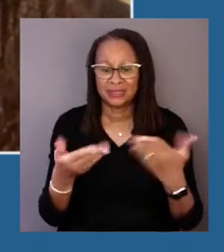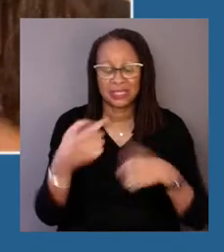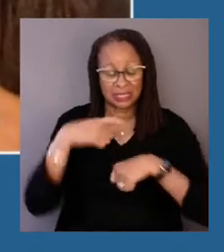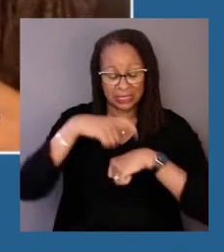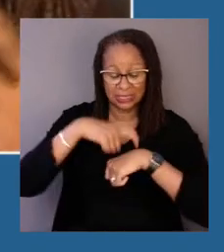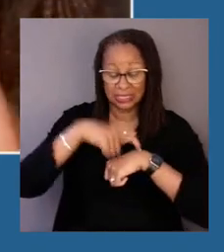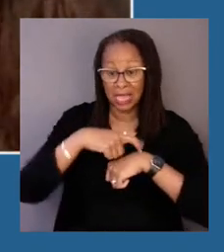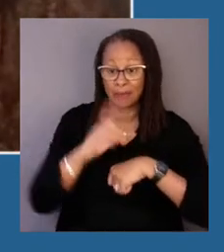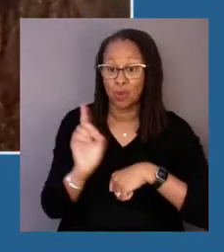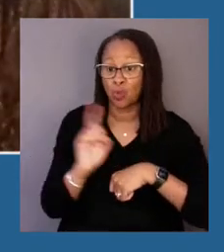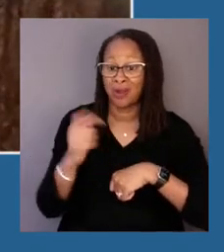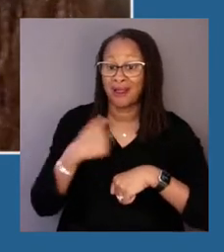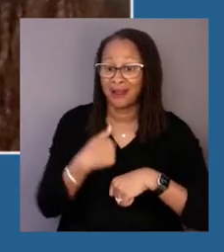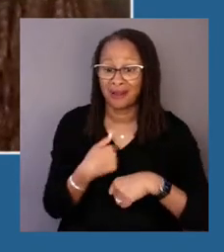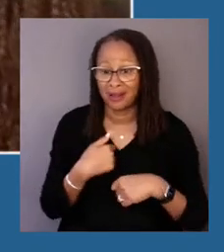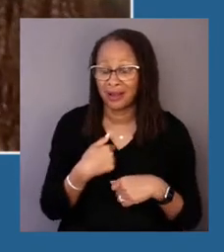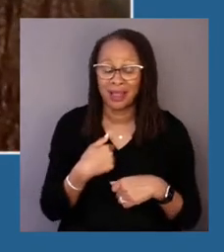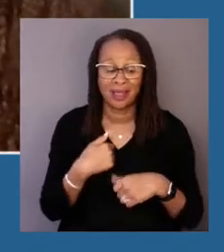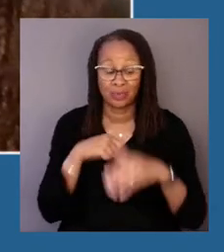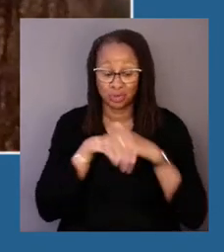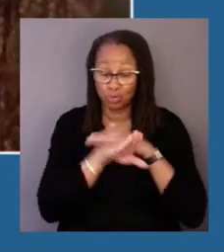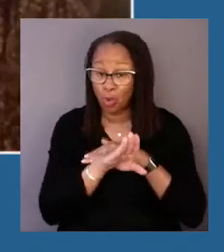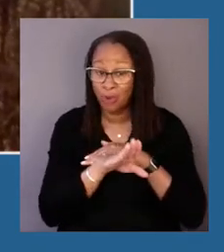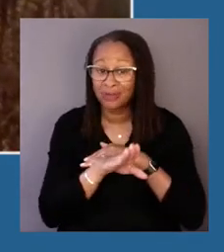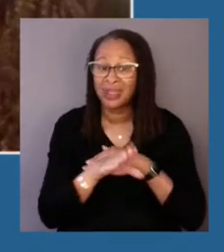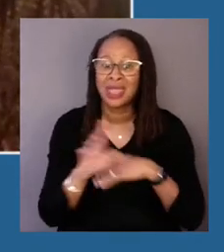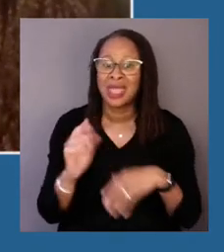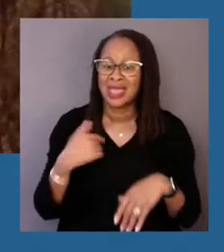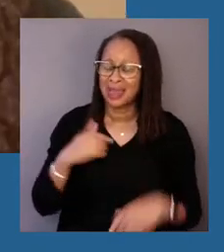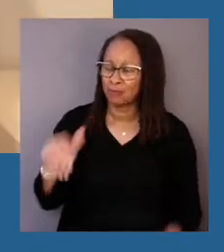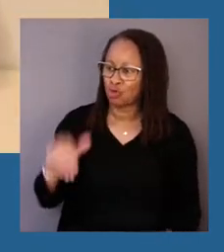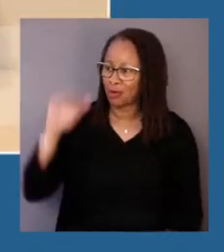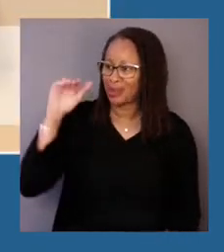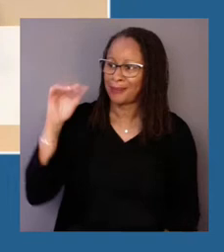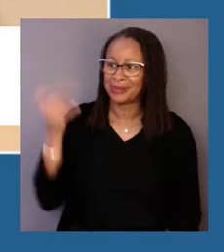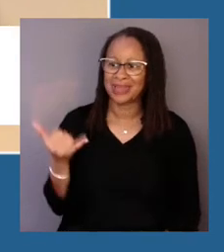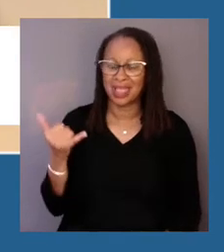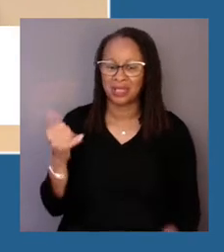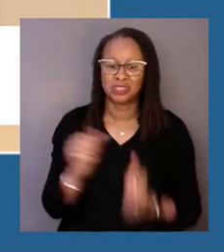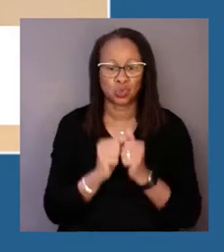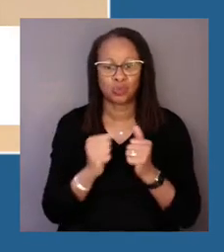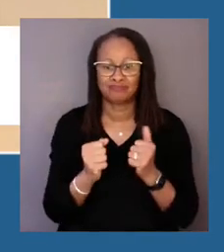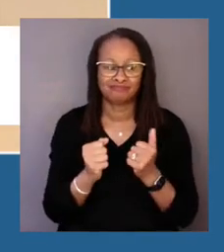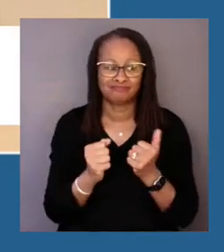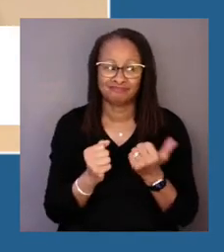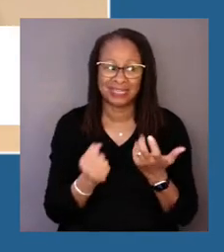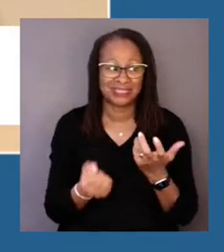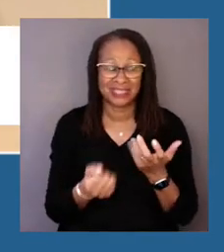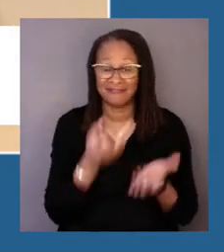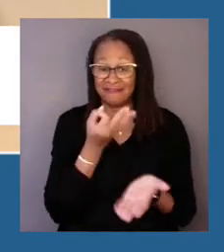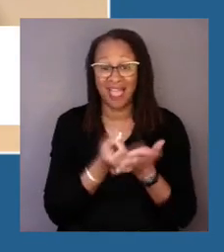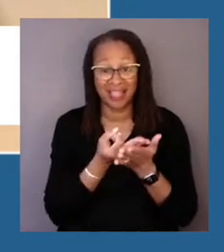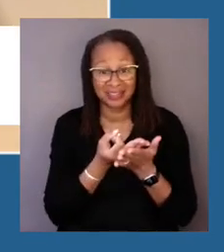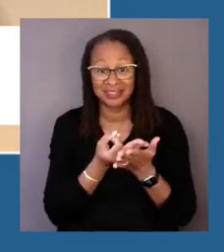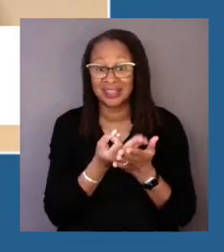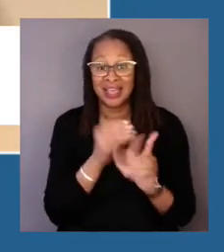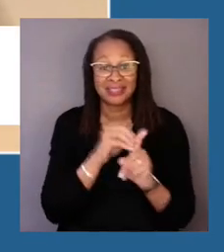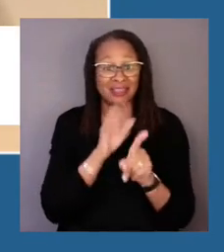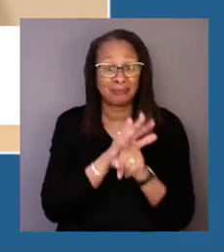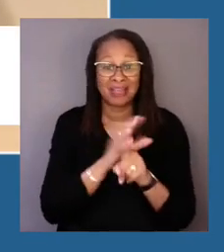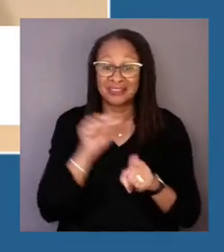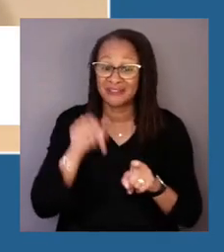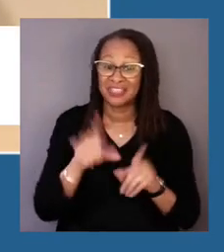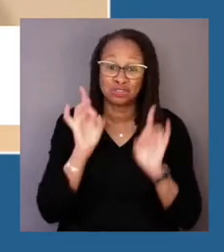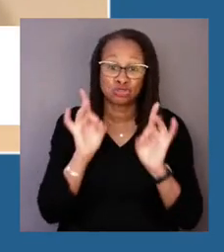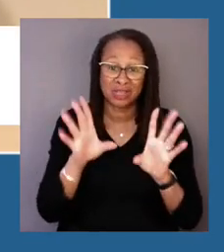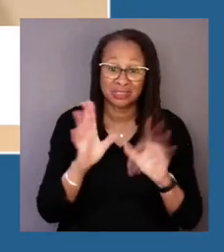I've like, I was born and kind of like when I'm growing up in, like it's an undoubtable fact that like the impacts of this crisis are going to have like, you